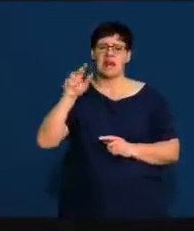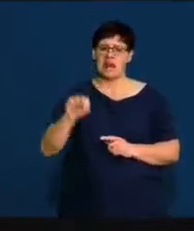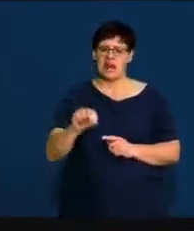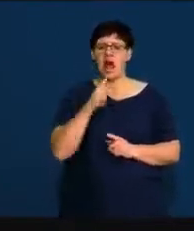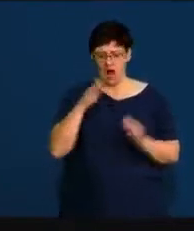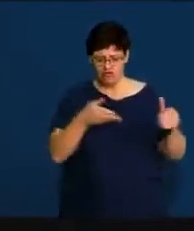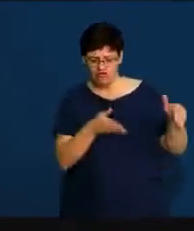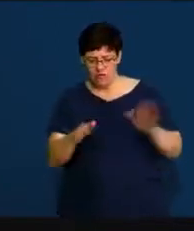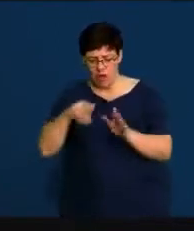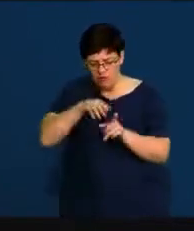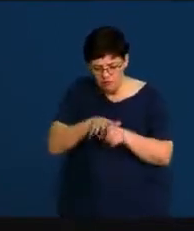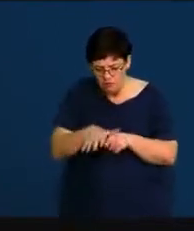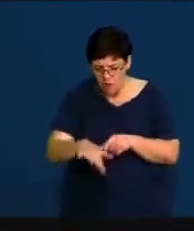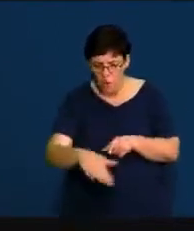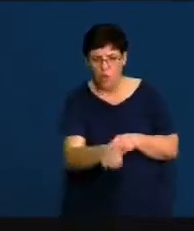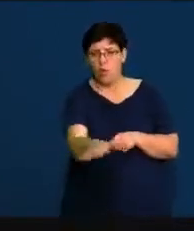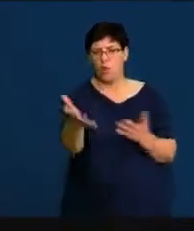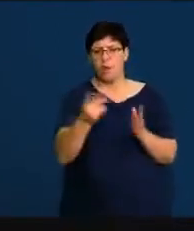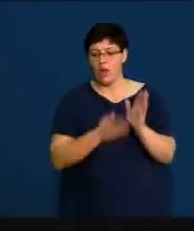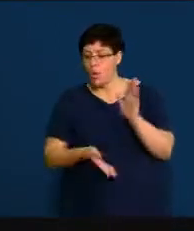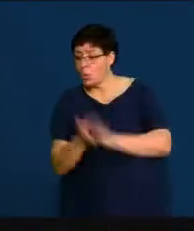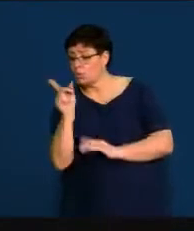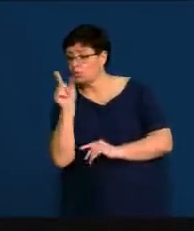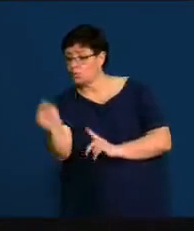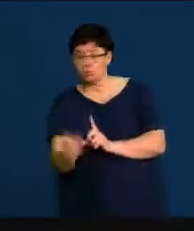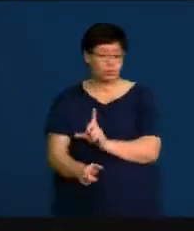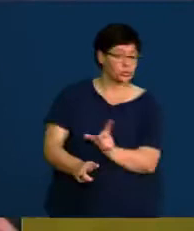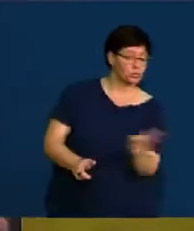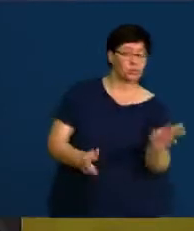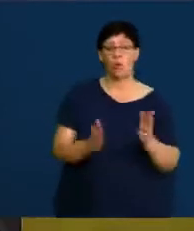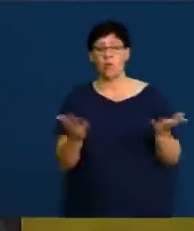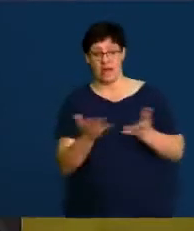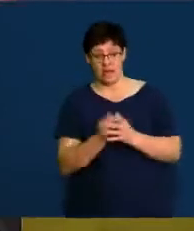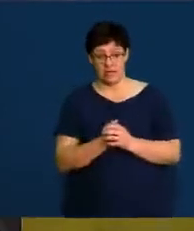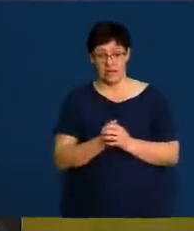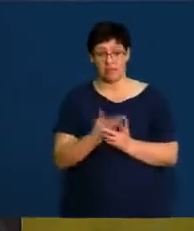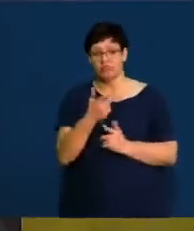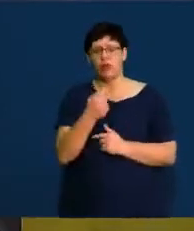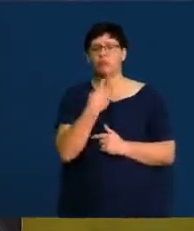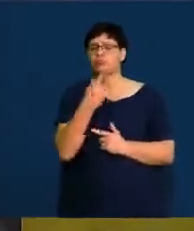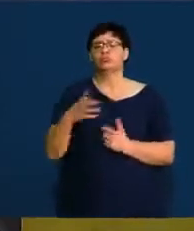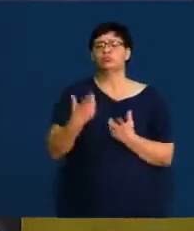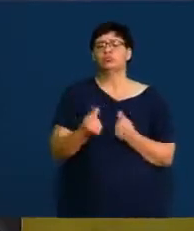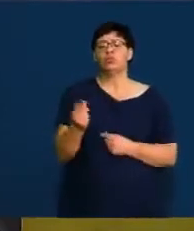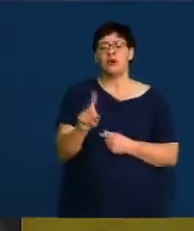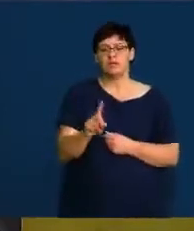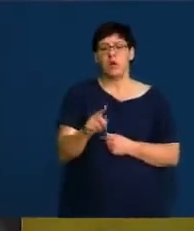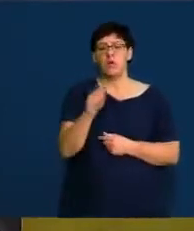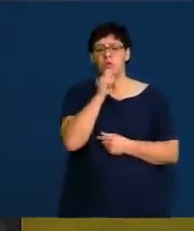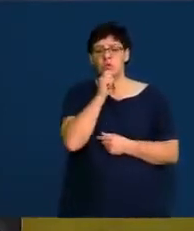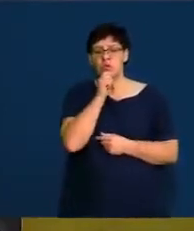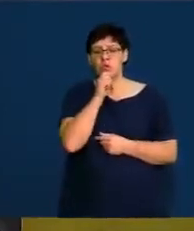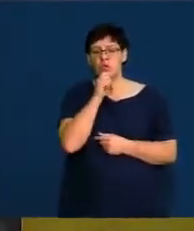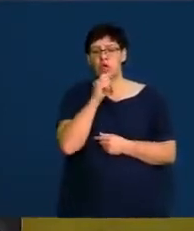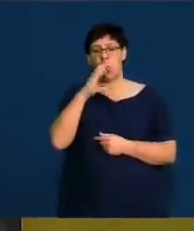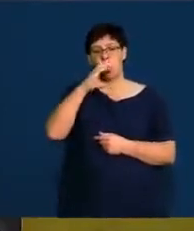maps is to identify in which direction the stream is flowing. All you have to do is use your contours